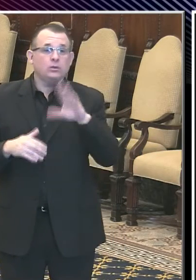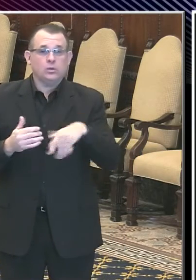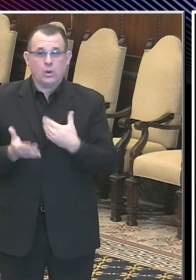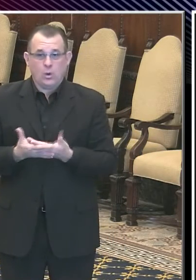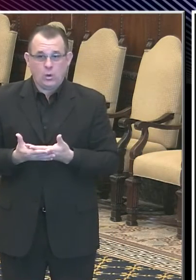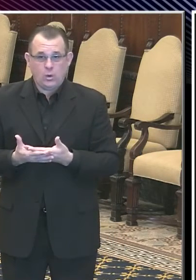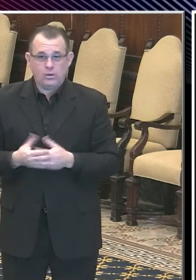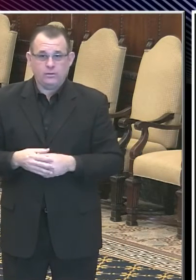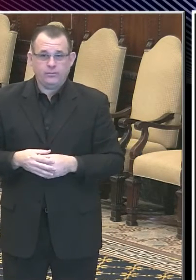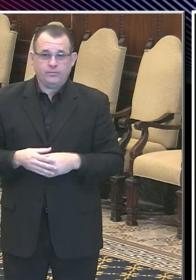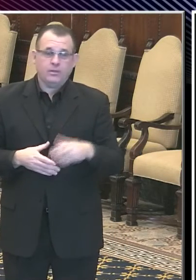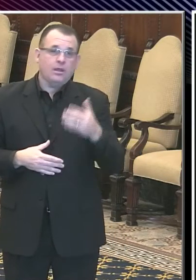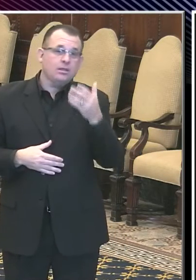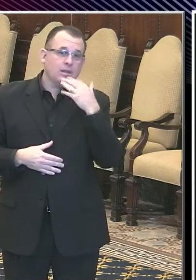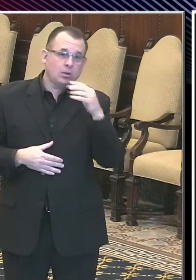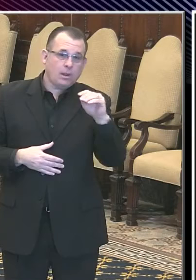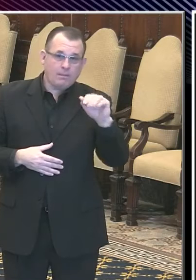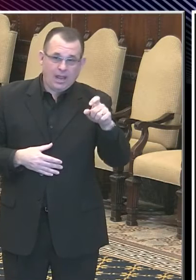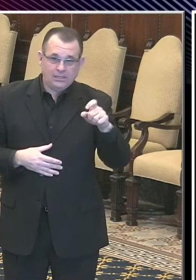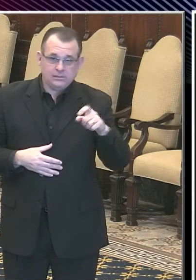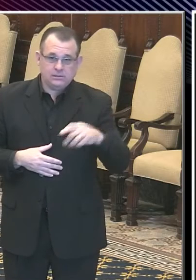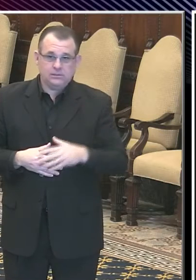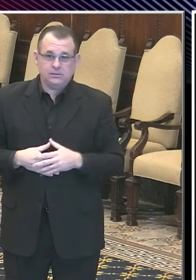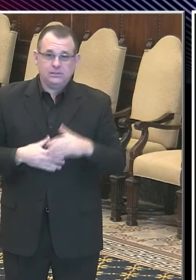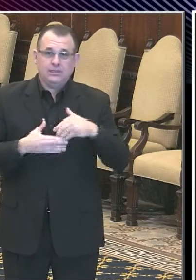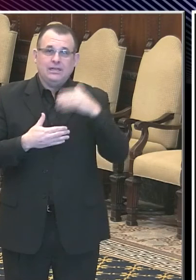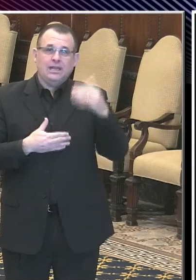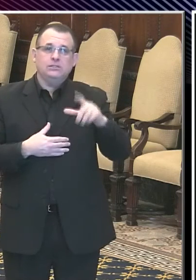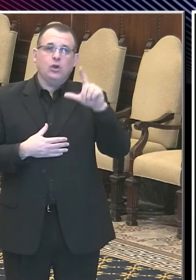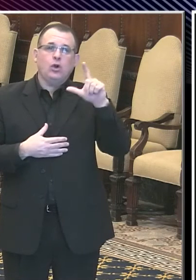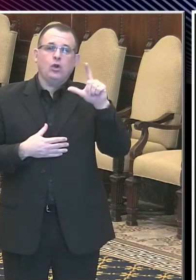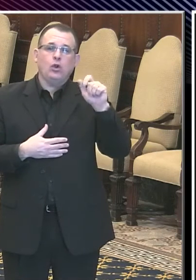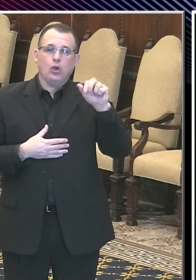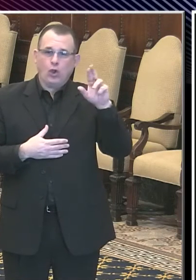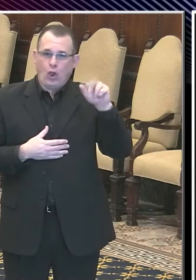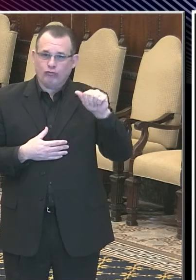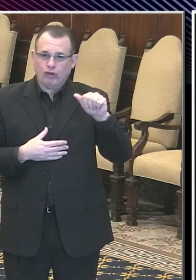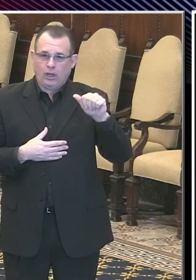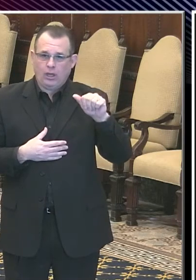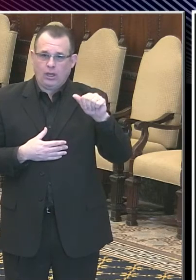Thank you, Max. We're going to go to Laura McChrystal now with the Inquirer.